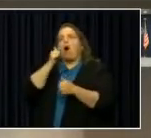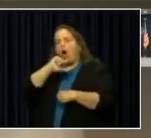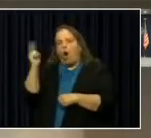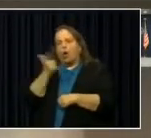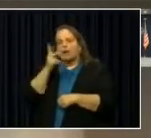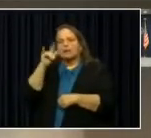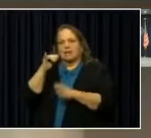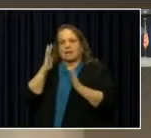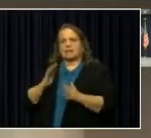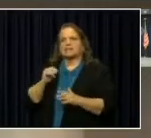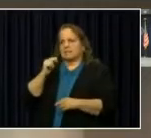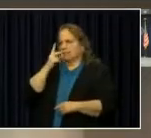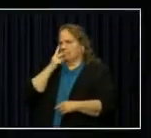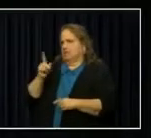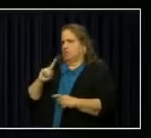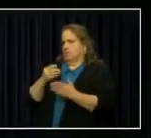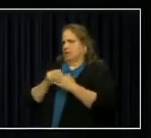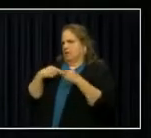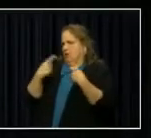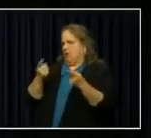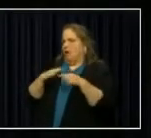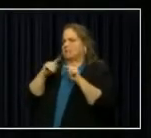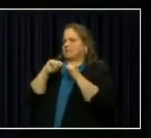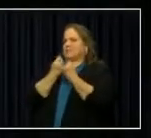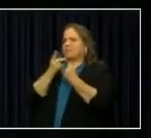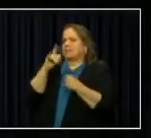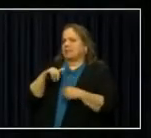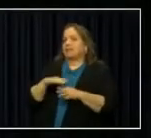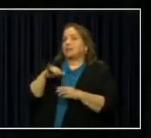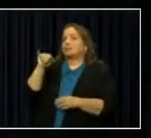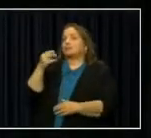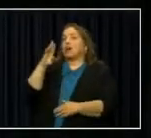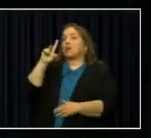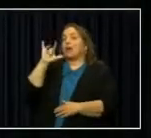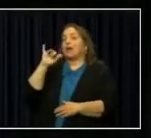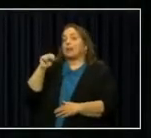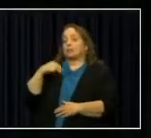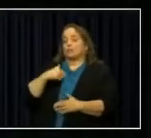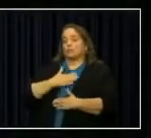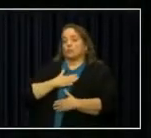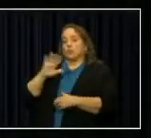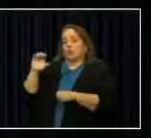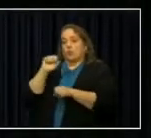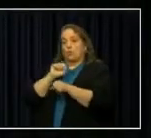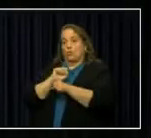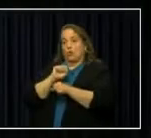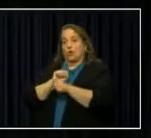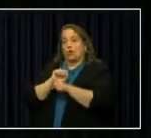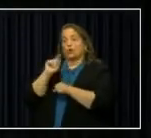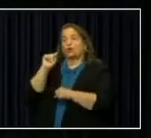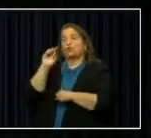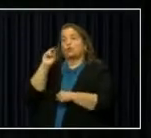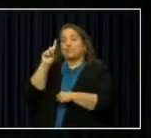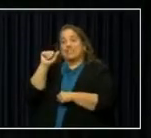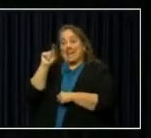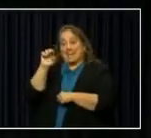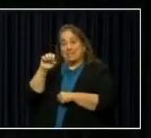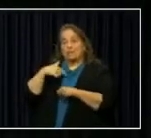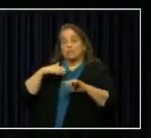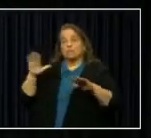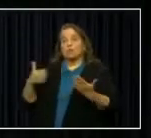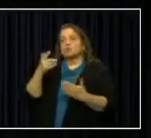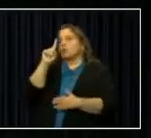Kentuckians on Team Kentucky. All right, Jacqueline, we appreciate your work. To date, we have